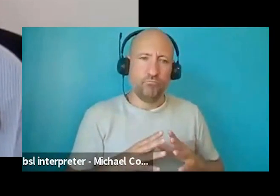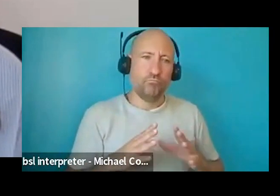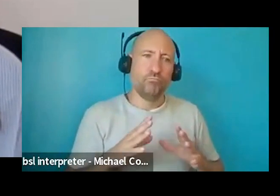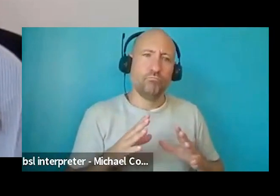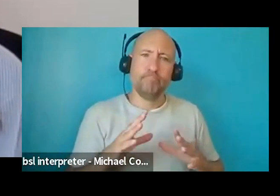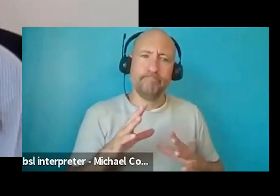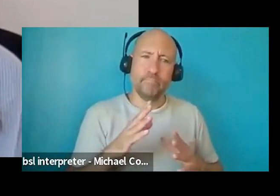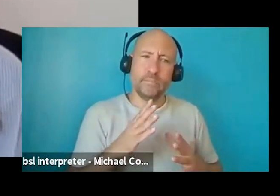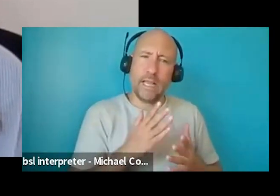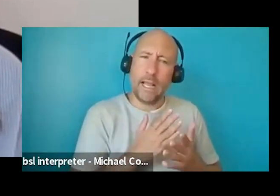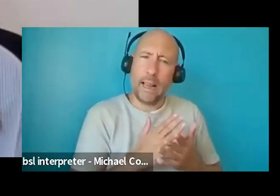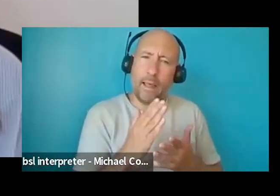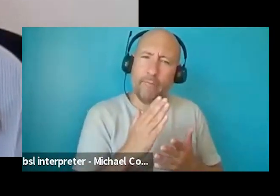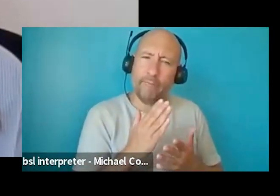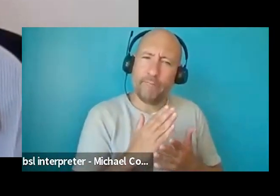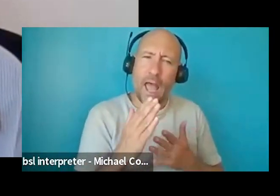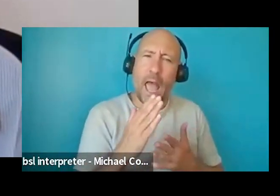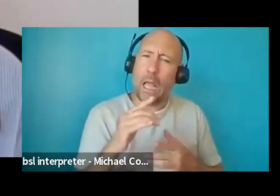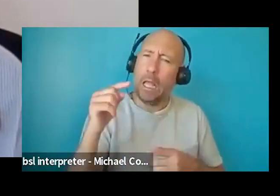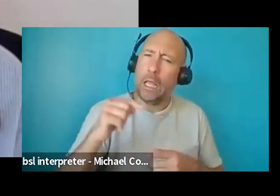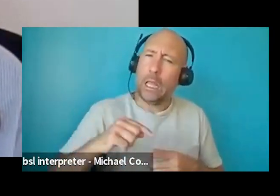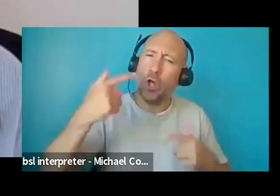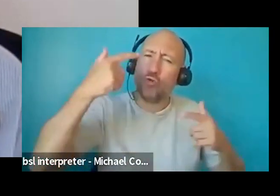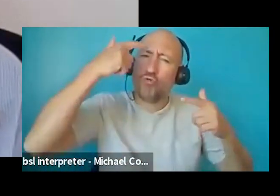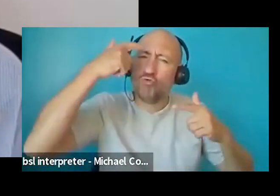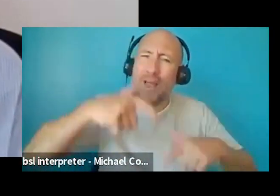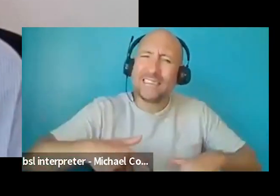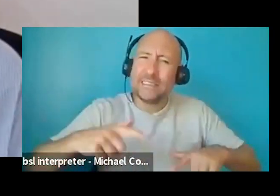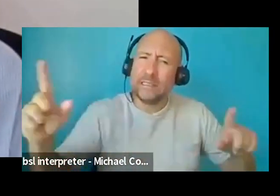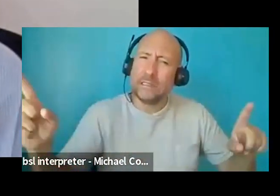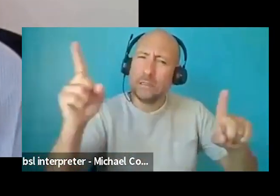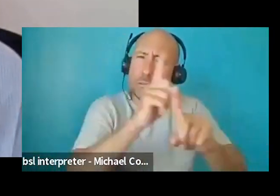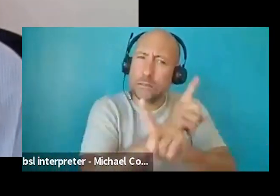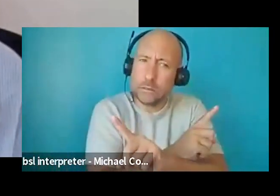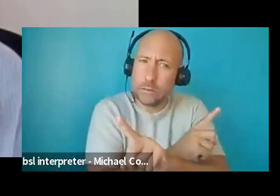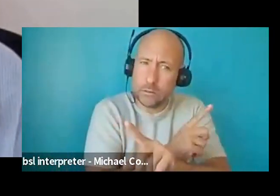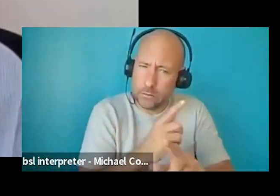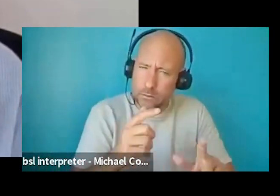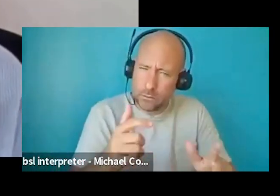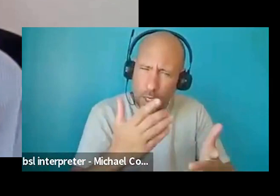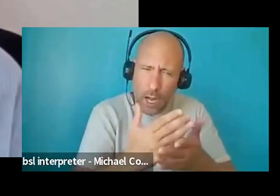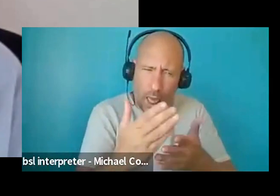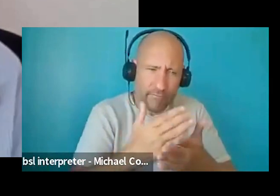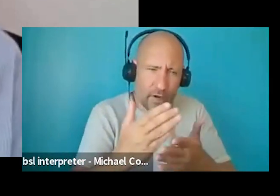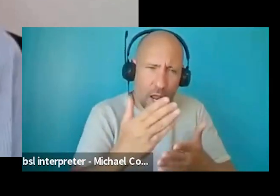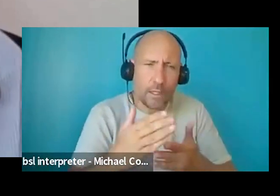clarify a number of things on residencies, if it's okay.